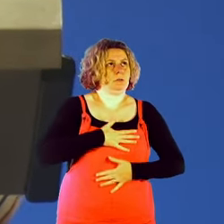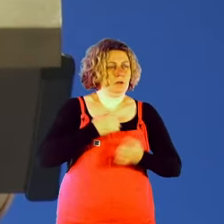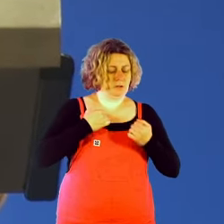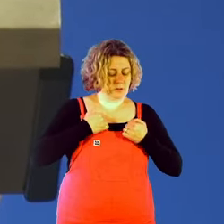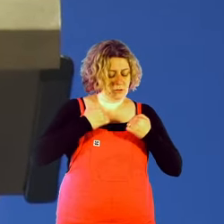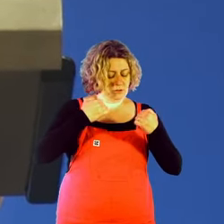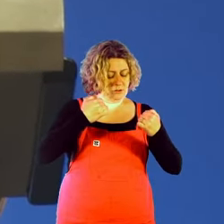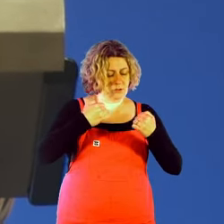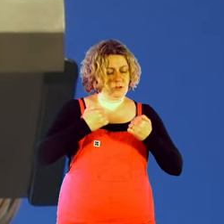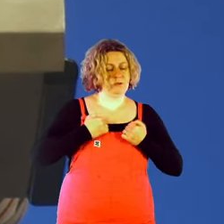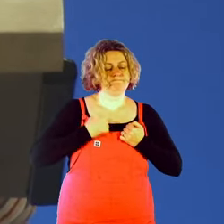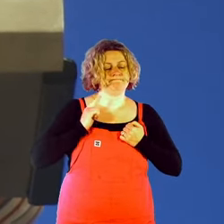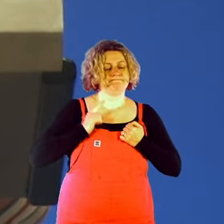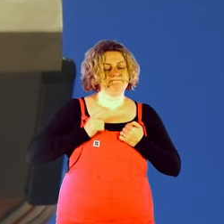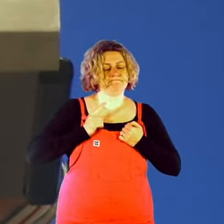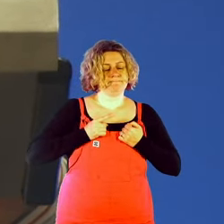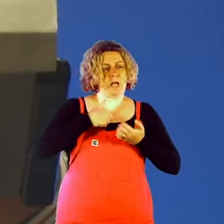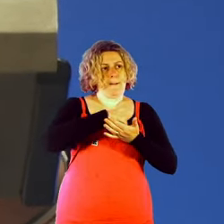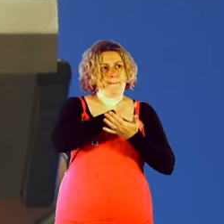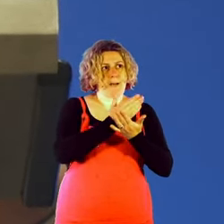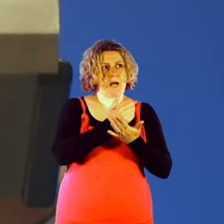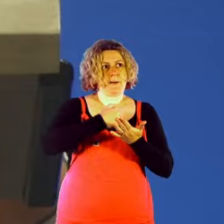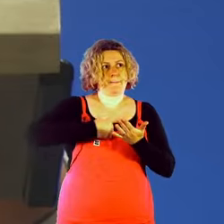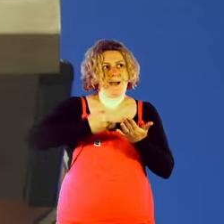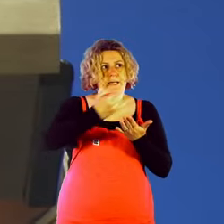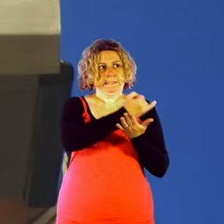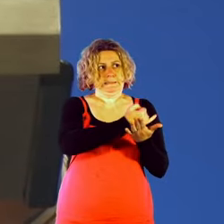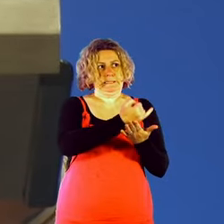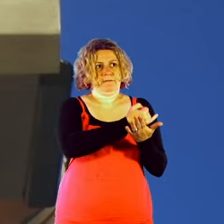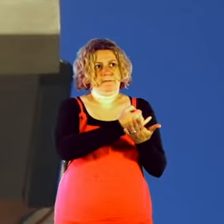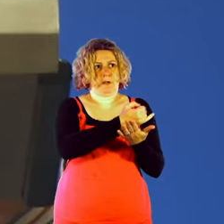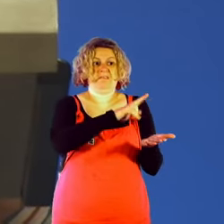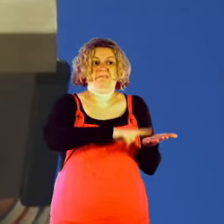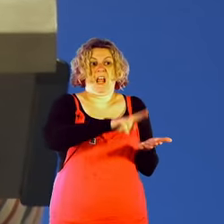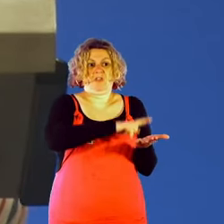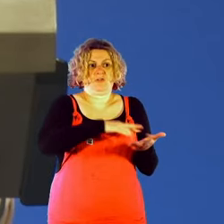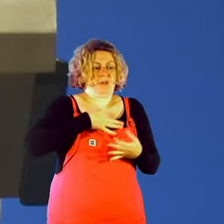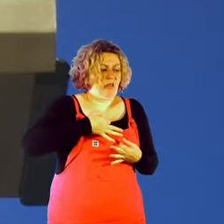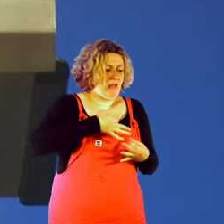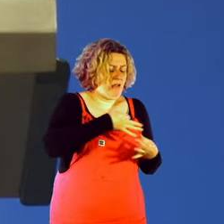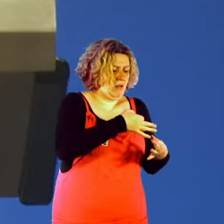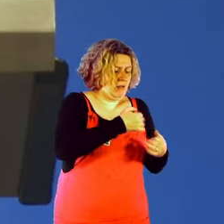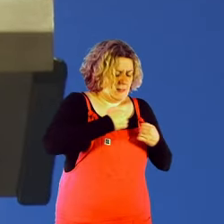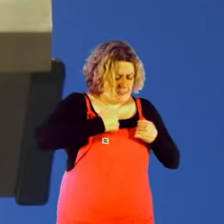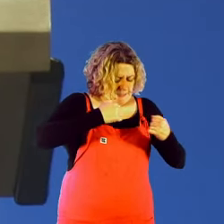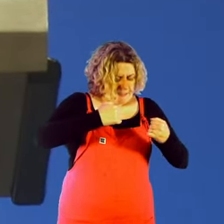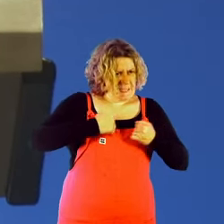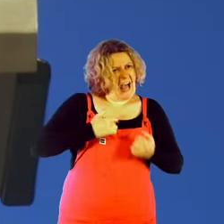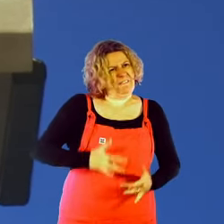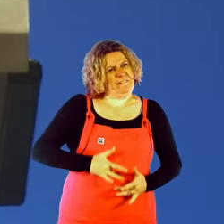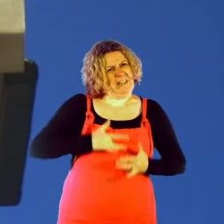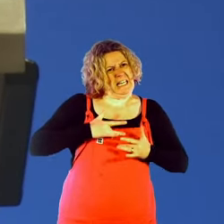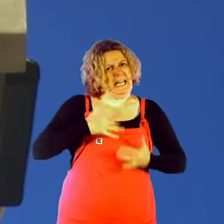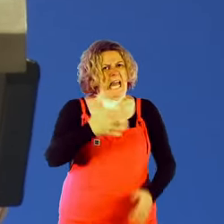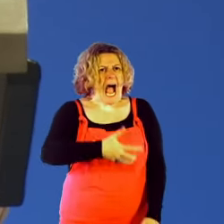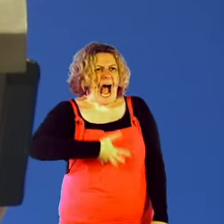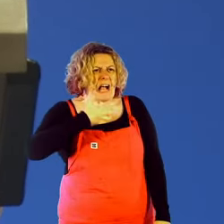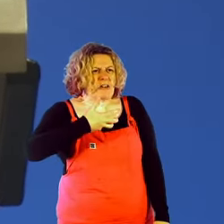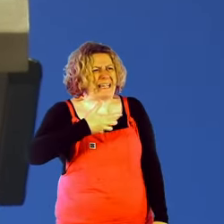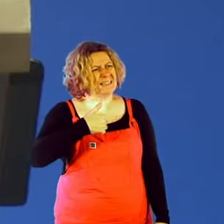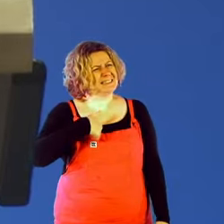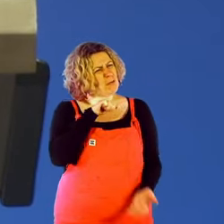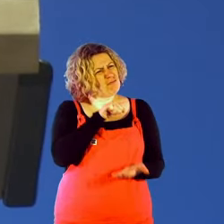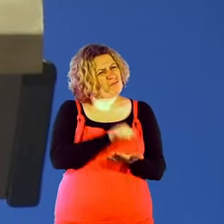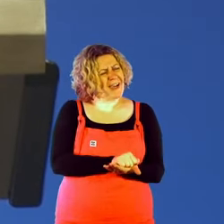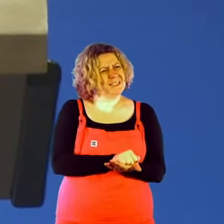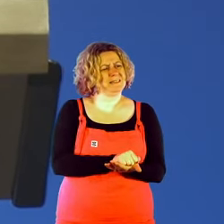right to feel the way that you do? Are you right to be angry? Are you right to